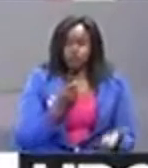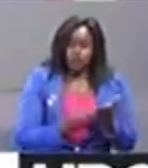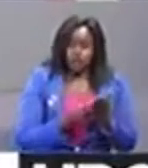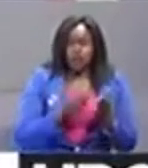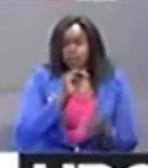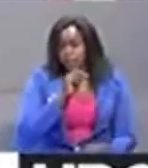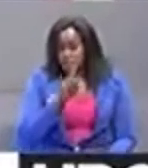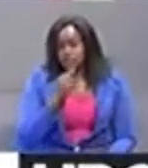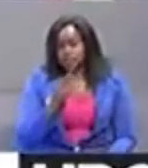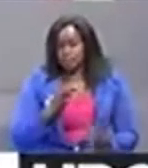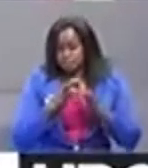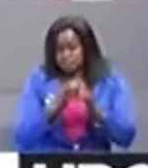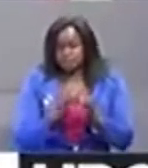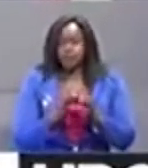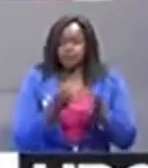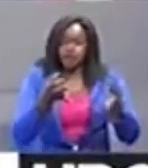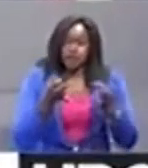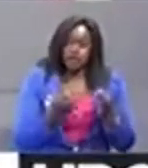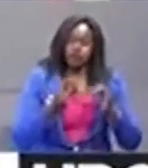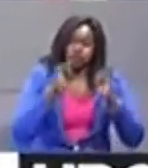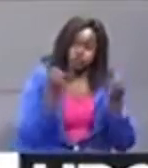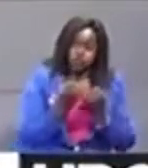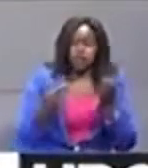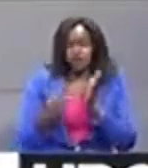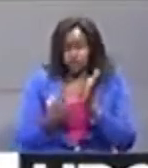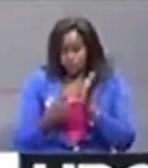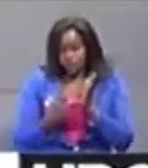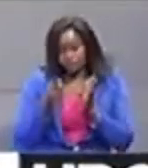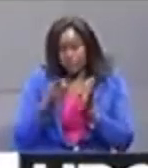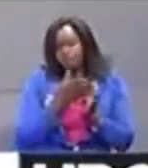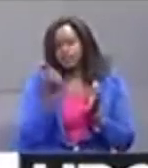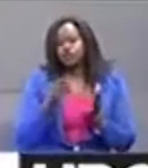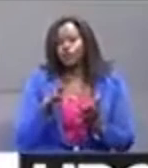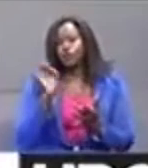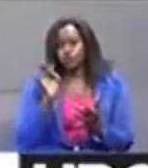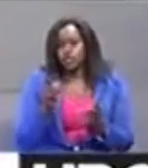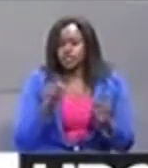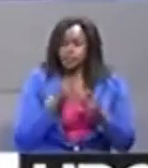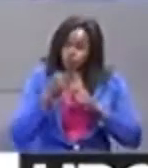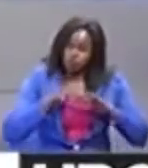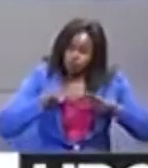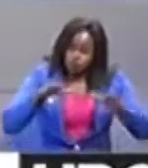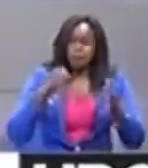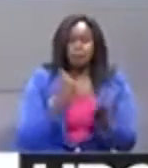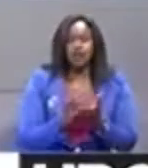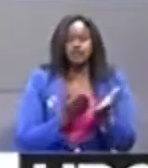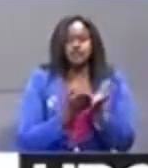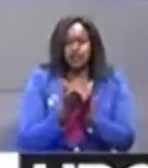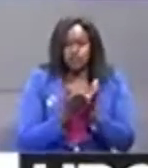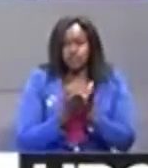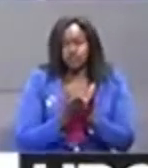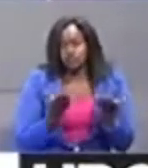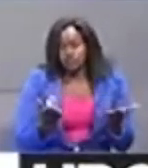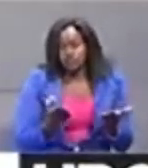said the collaboration of financial institutions in technology is the best option to extend banking services to unbanked